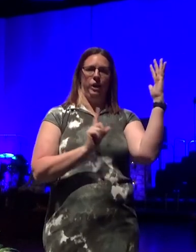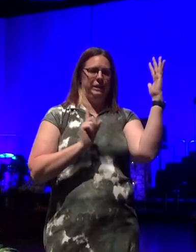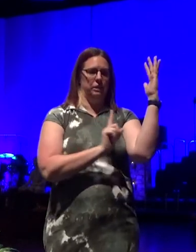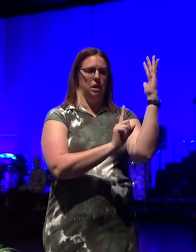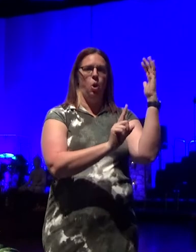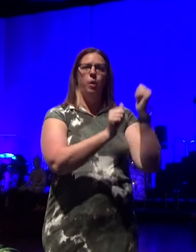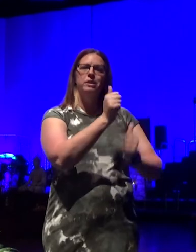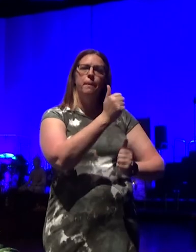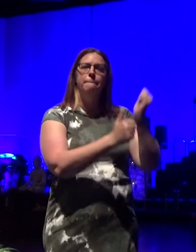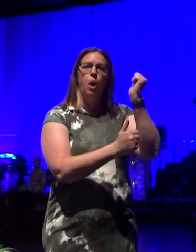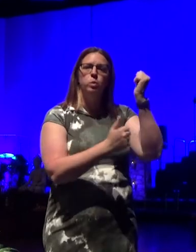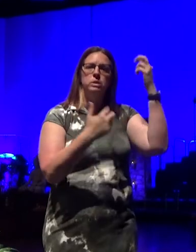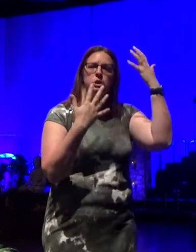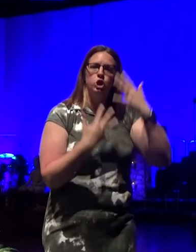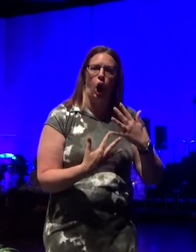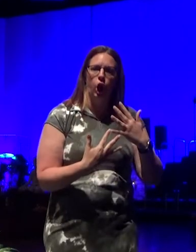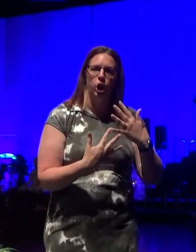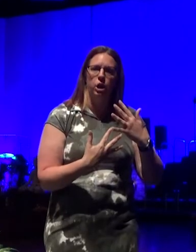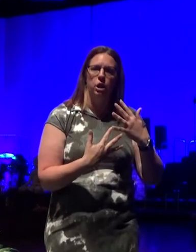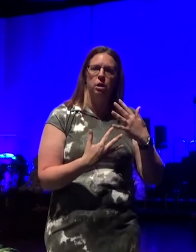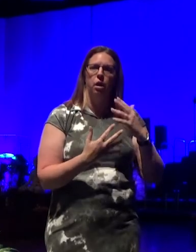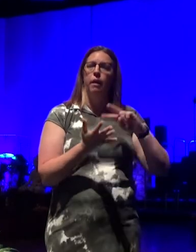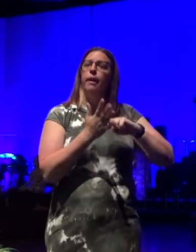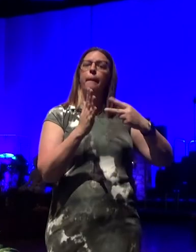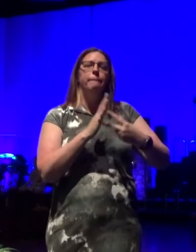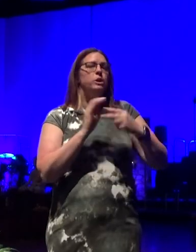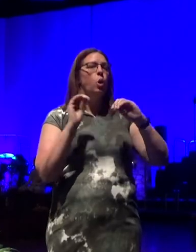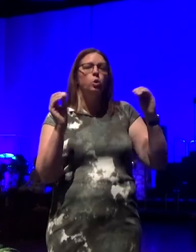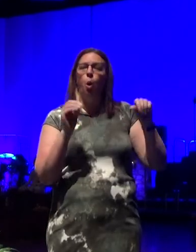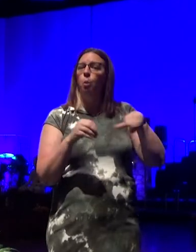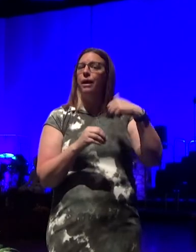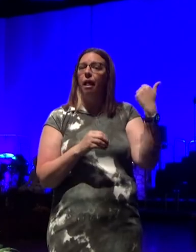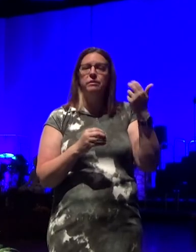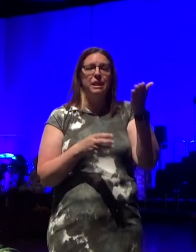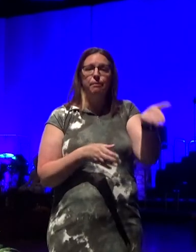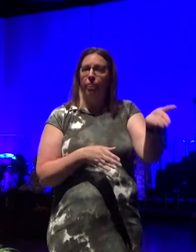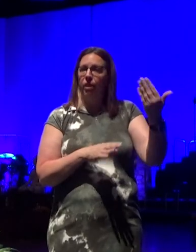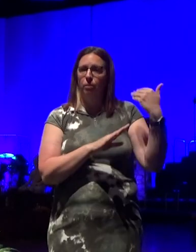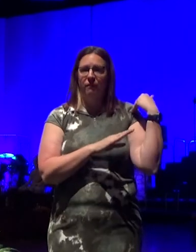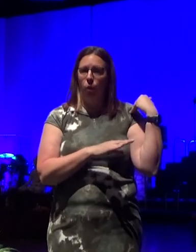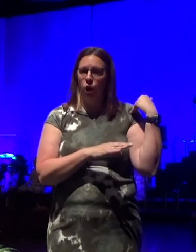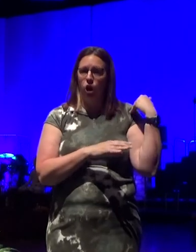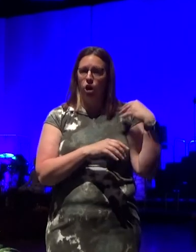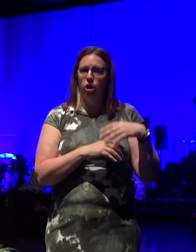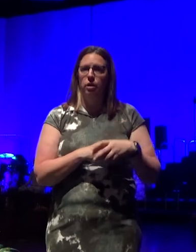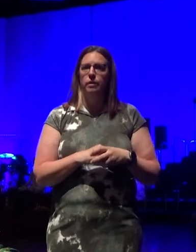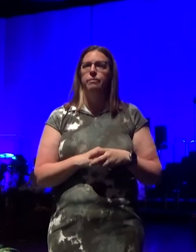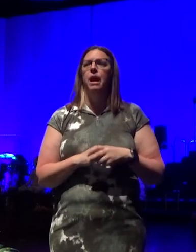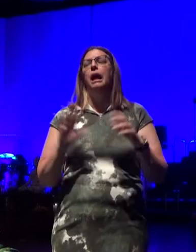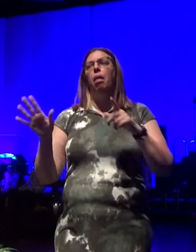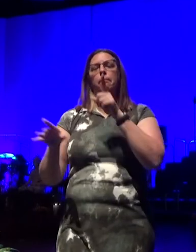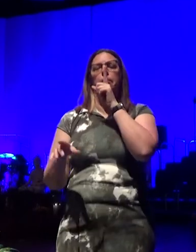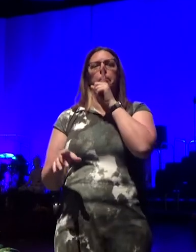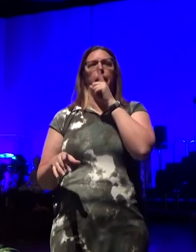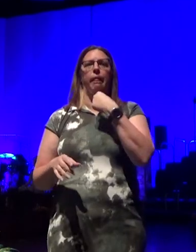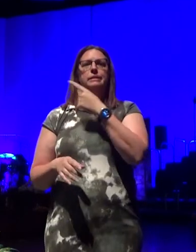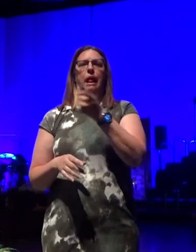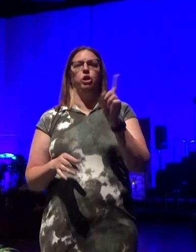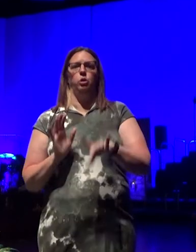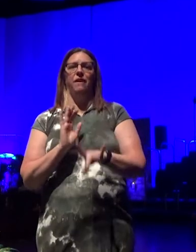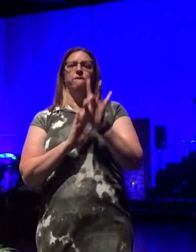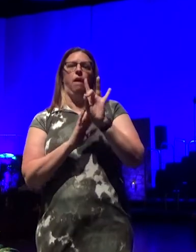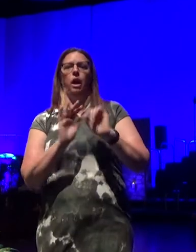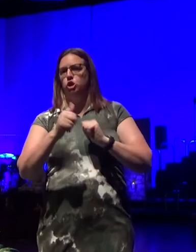today, but to simply recognize that we are here to make our own way. And there's something so powerful